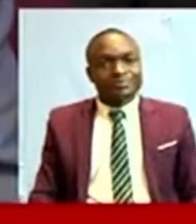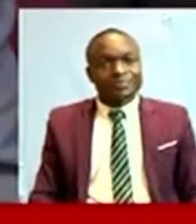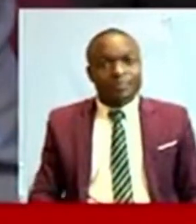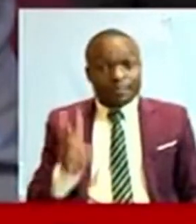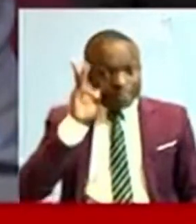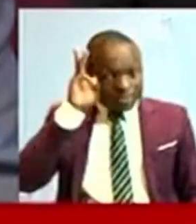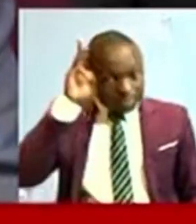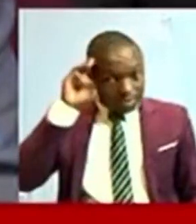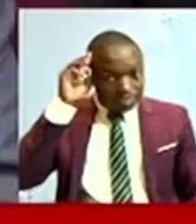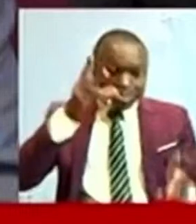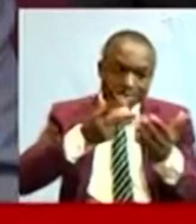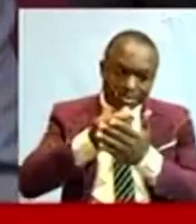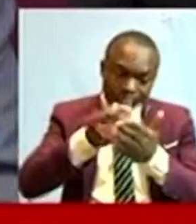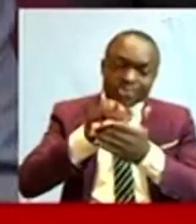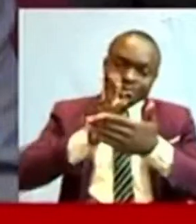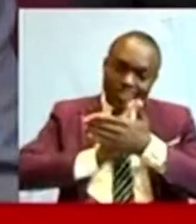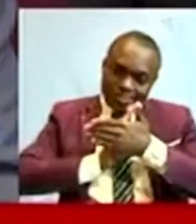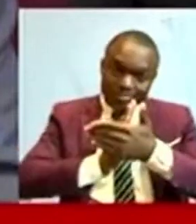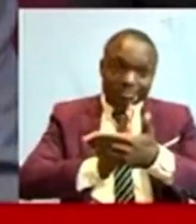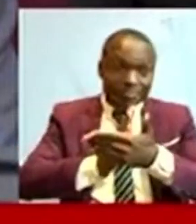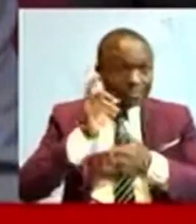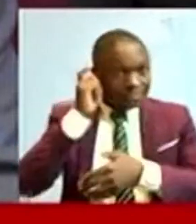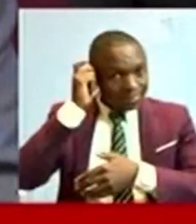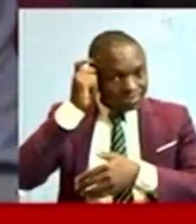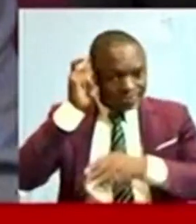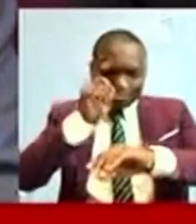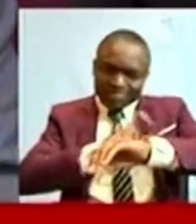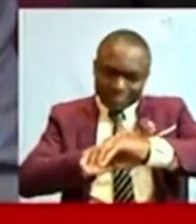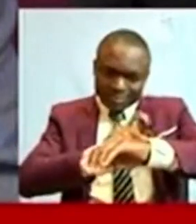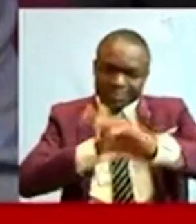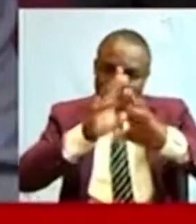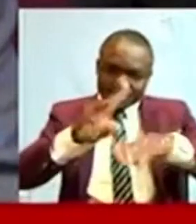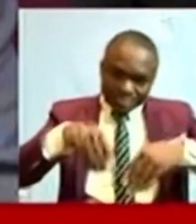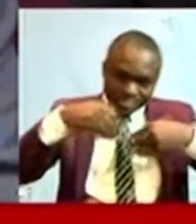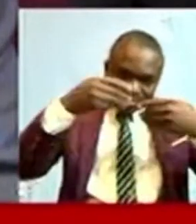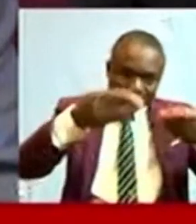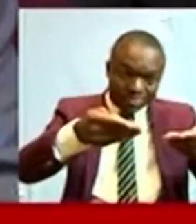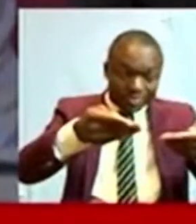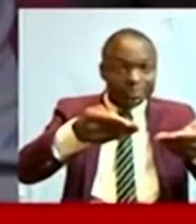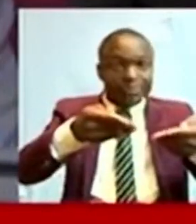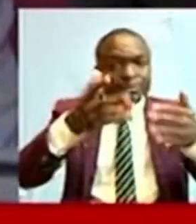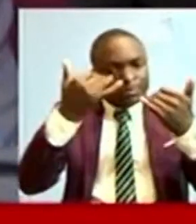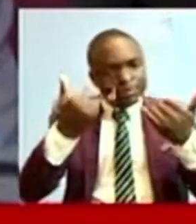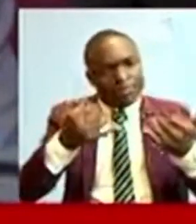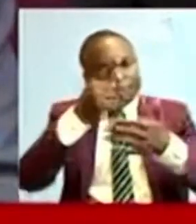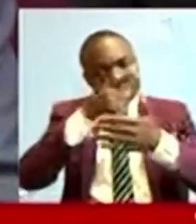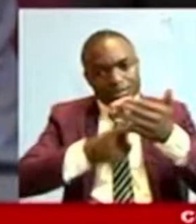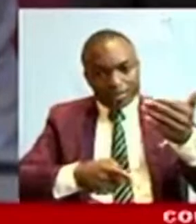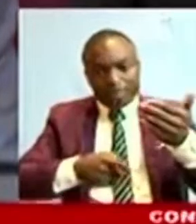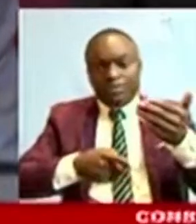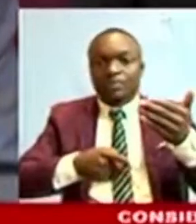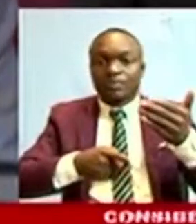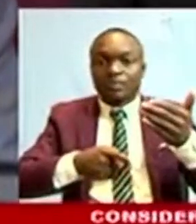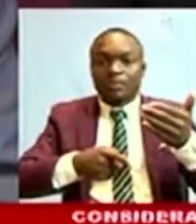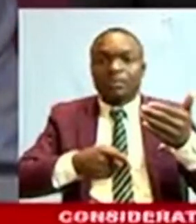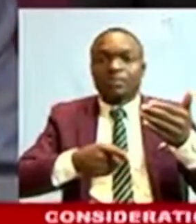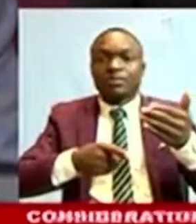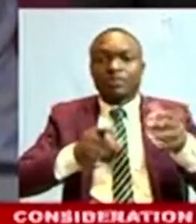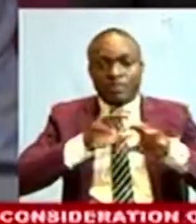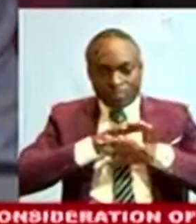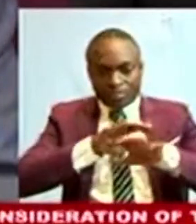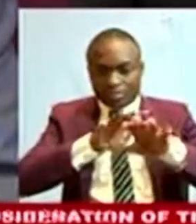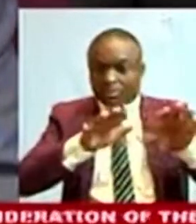Finance guided. So I think the time we were making the submission, what is now in circulation as the draft was the framework that